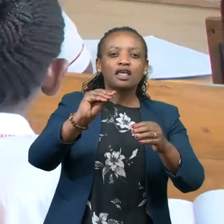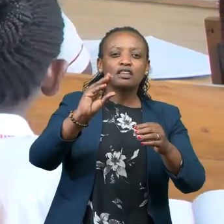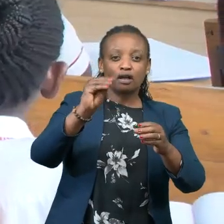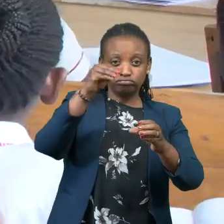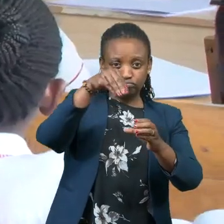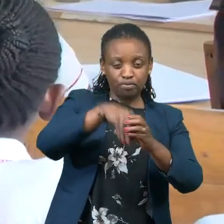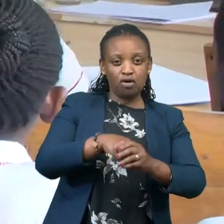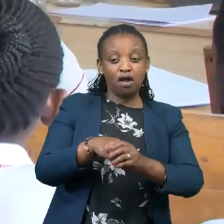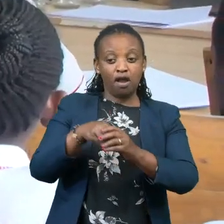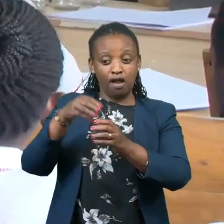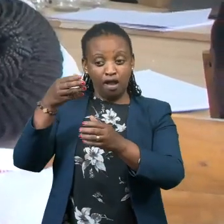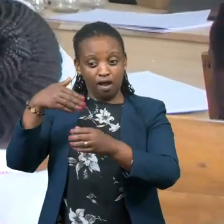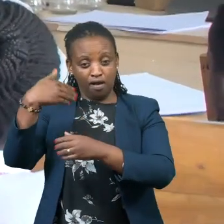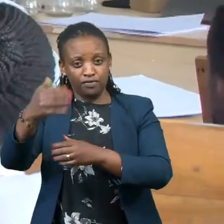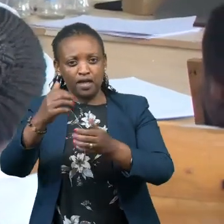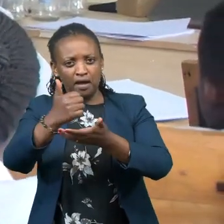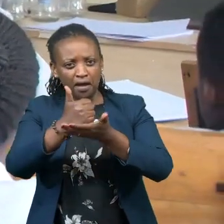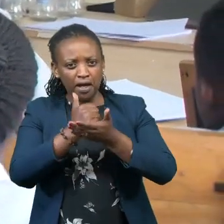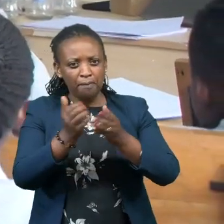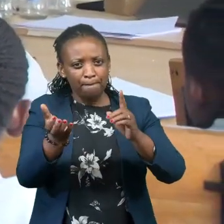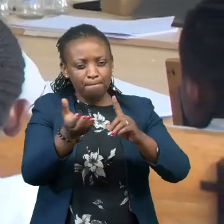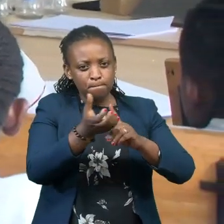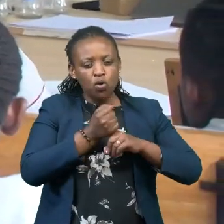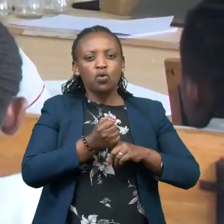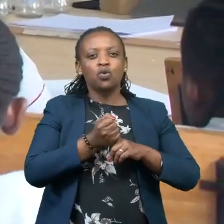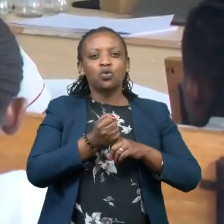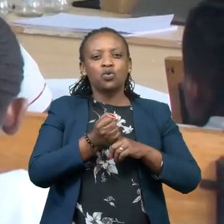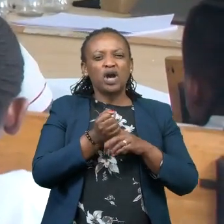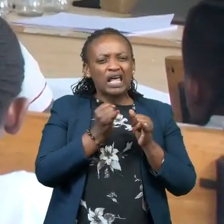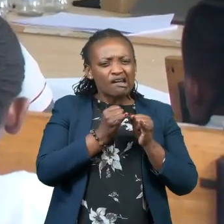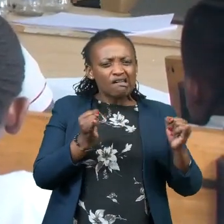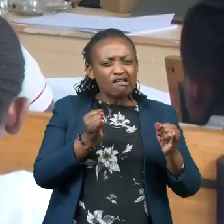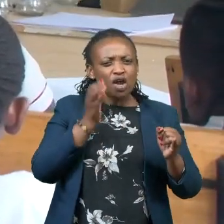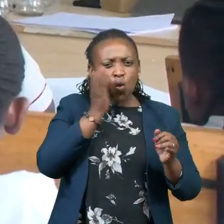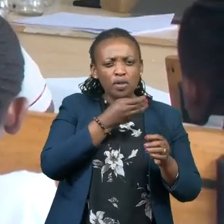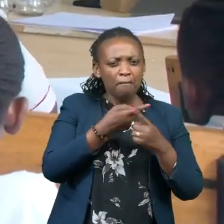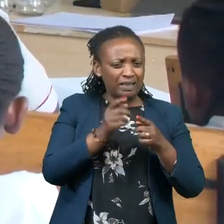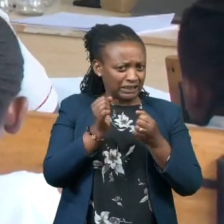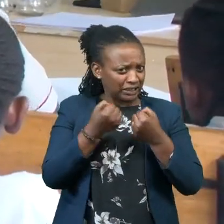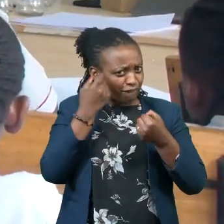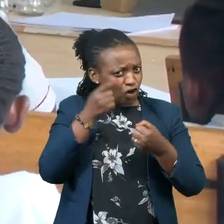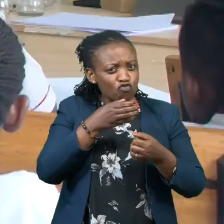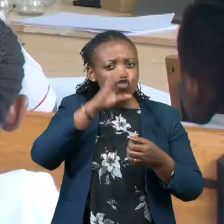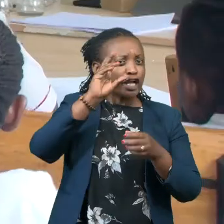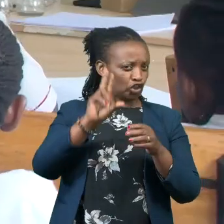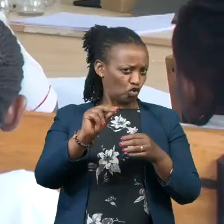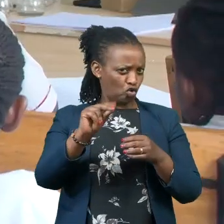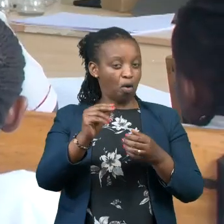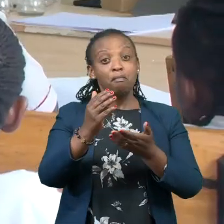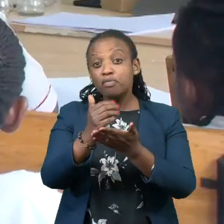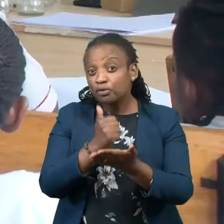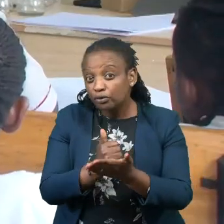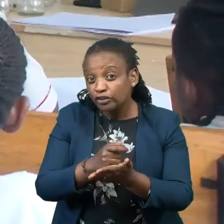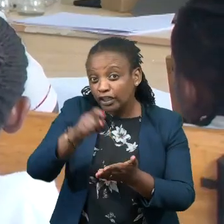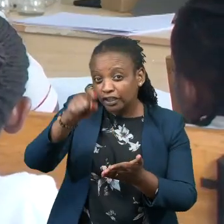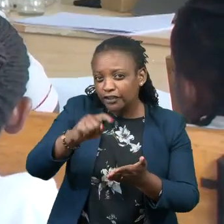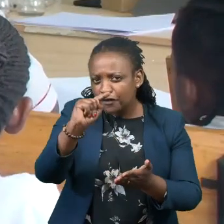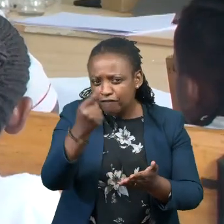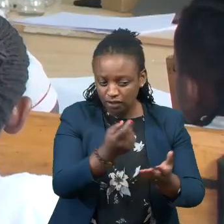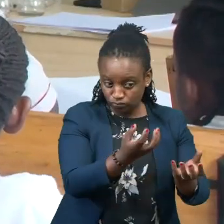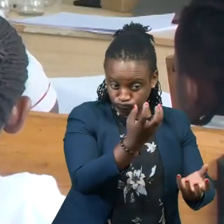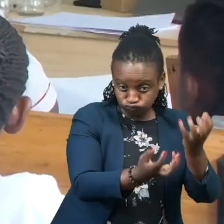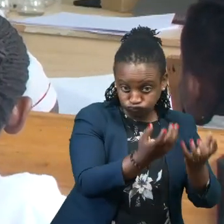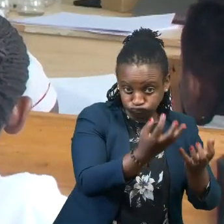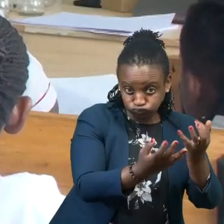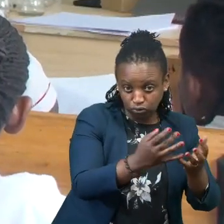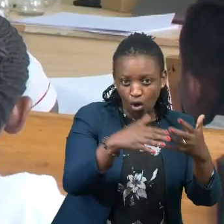used cotton. Then later it helped us to get the clean water. It's not safe for drinking just because